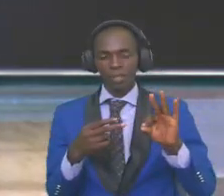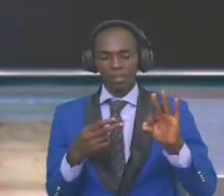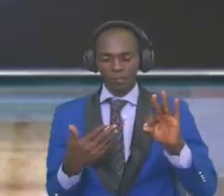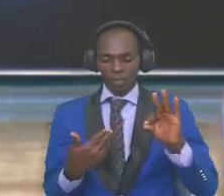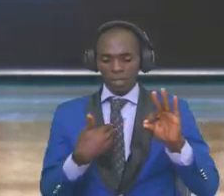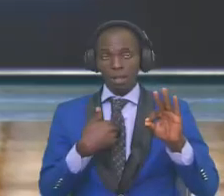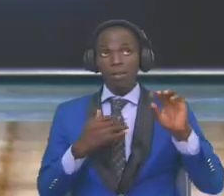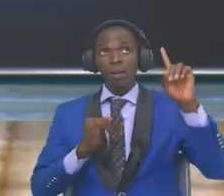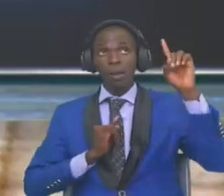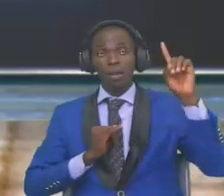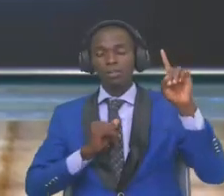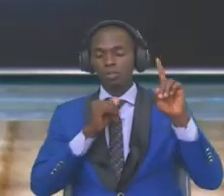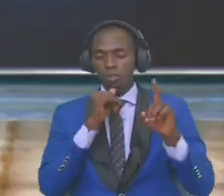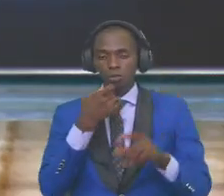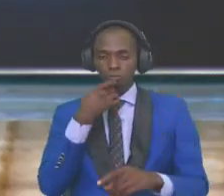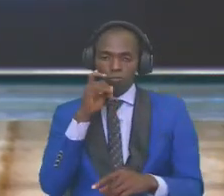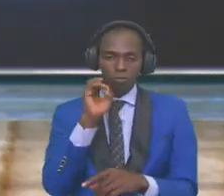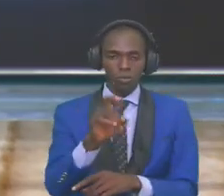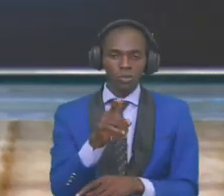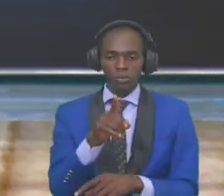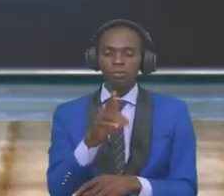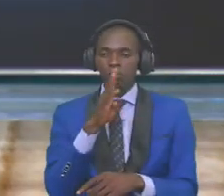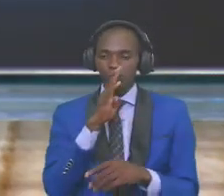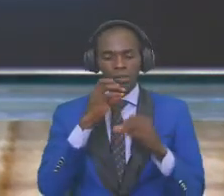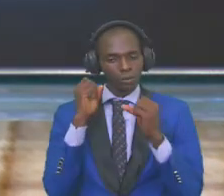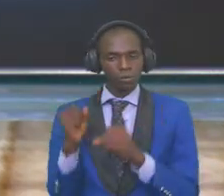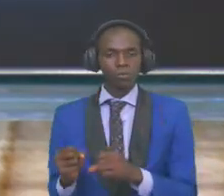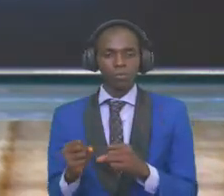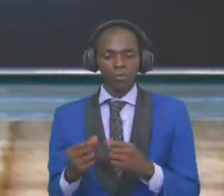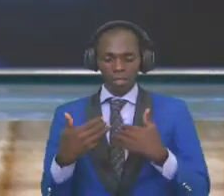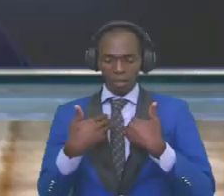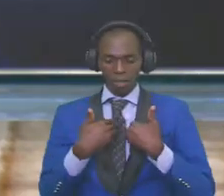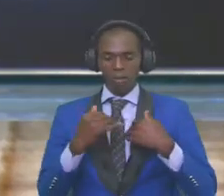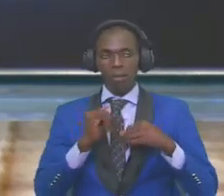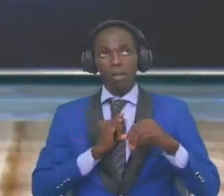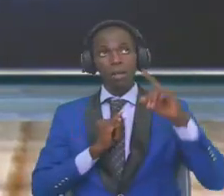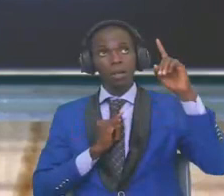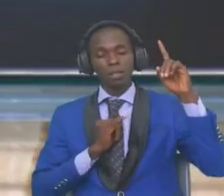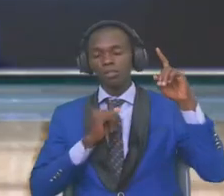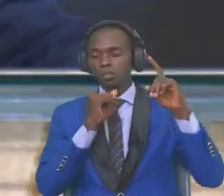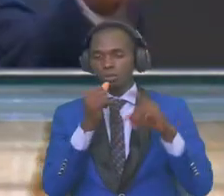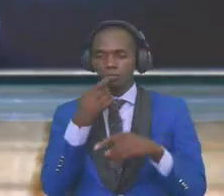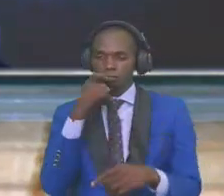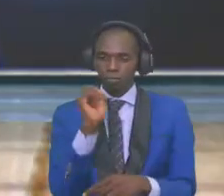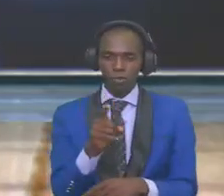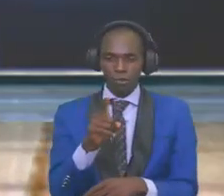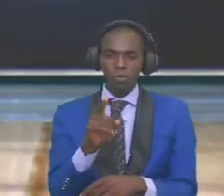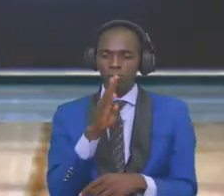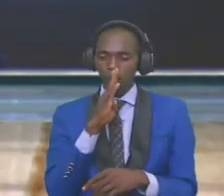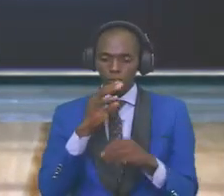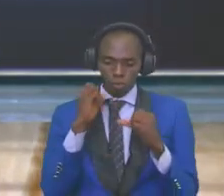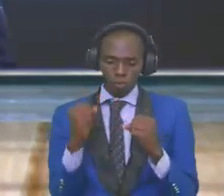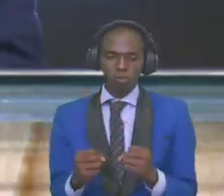I commanded thee, be strong? Have not I commanded thee, be